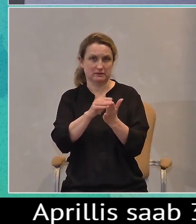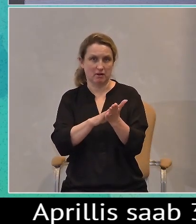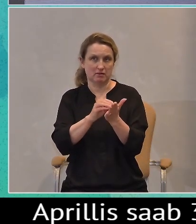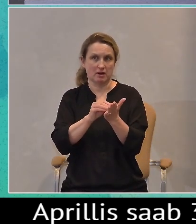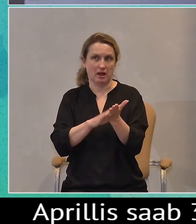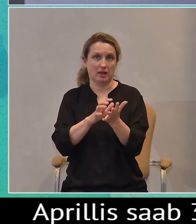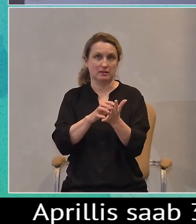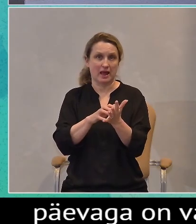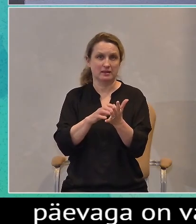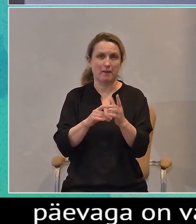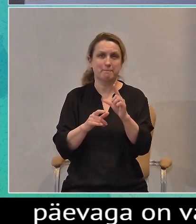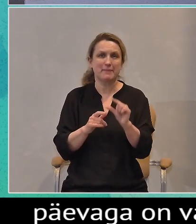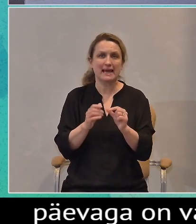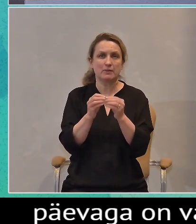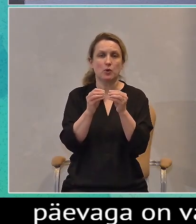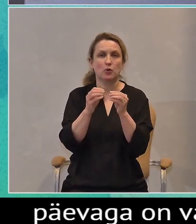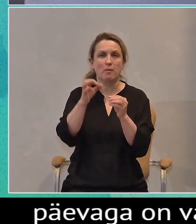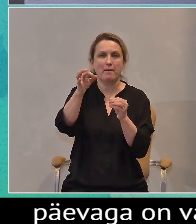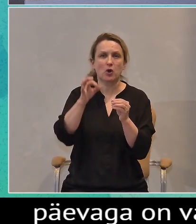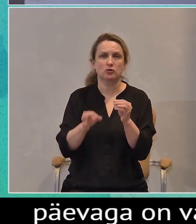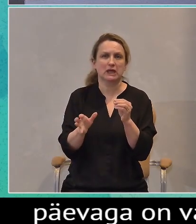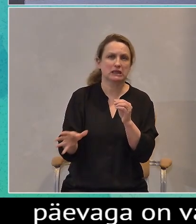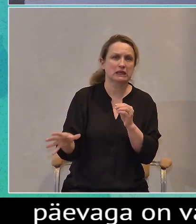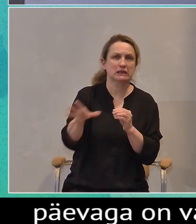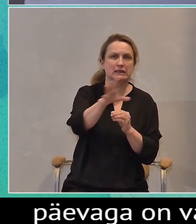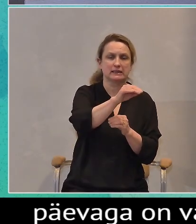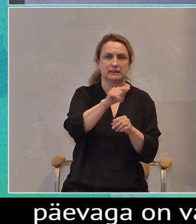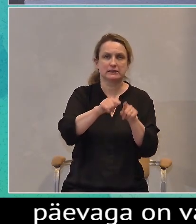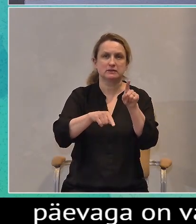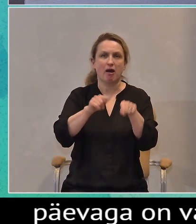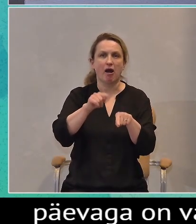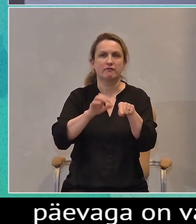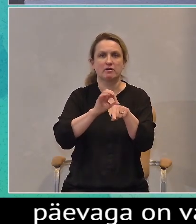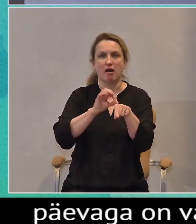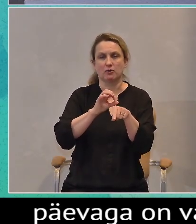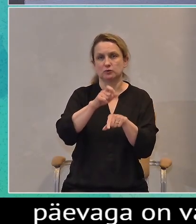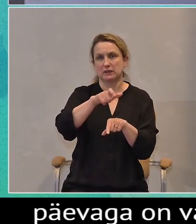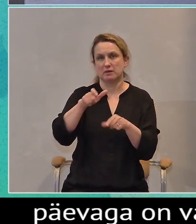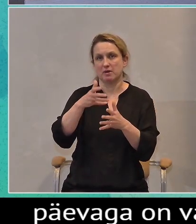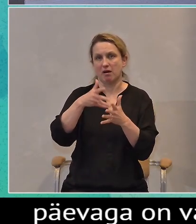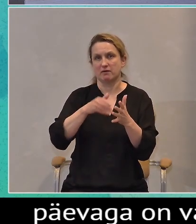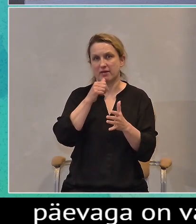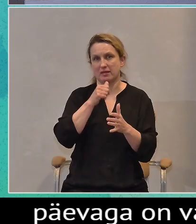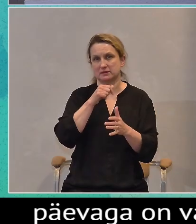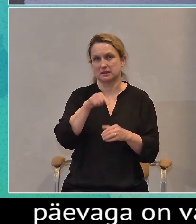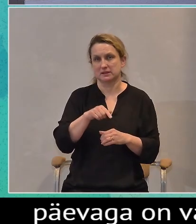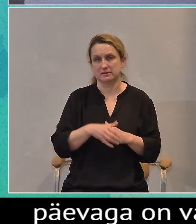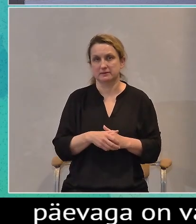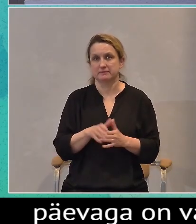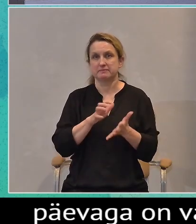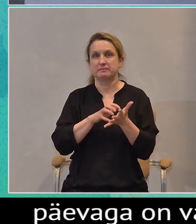notification about a rare disease patient. There's a green note attached after this to